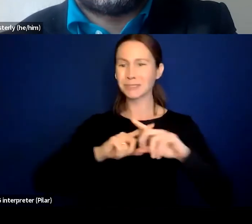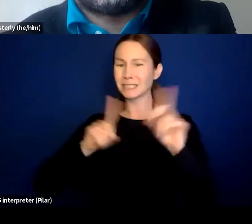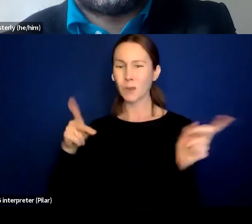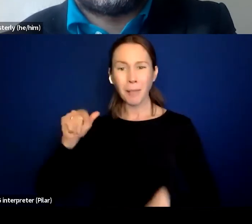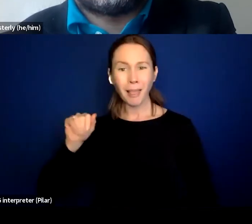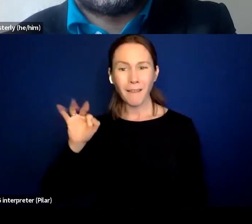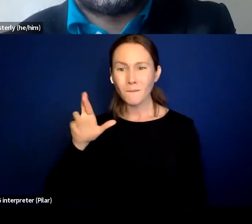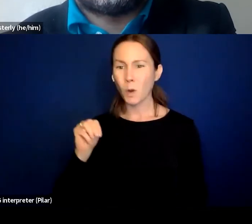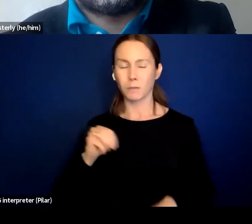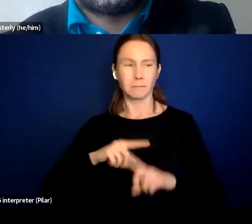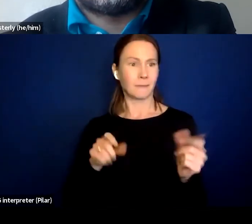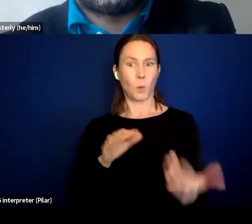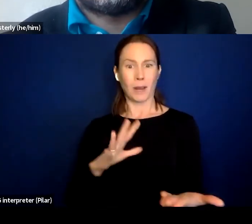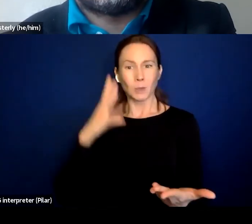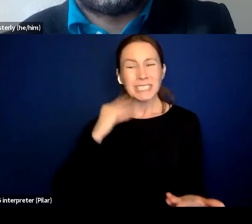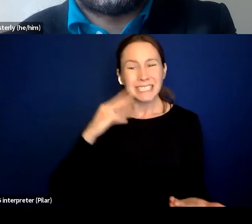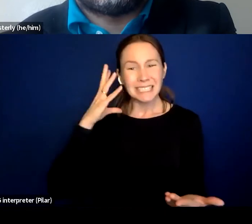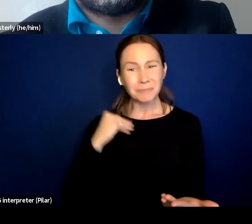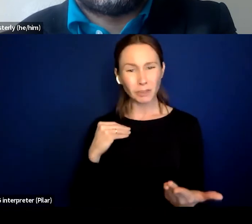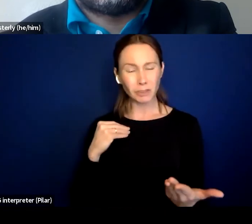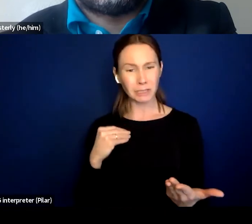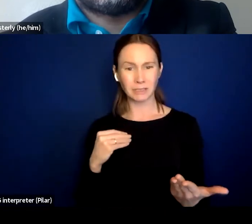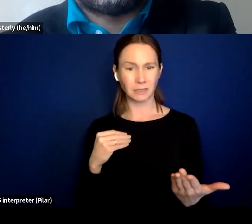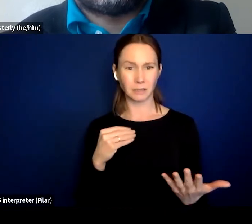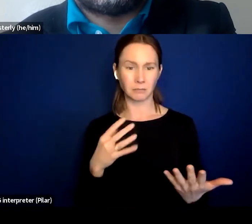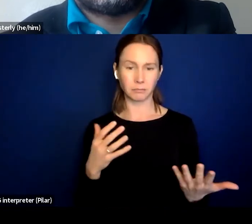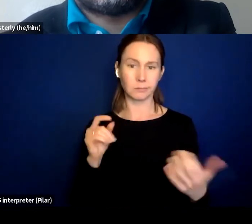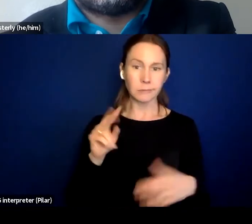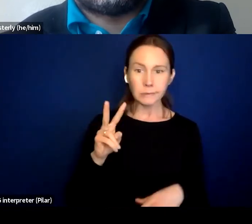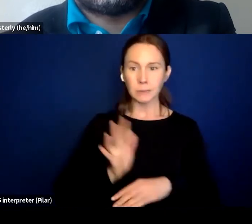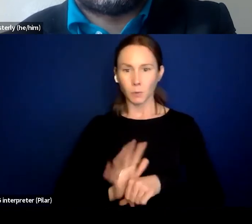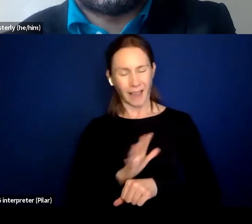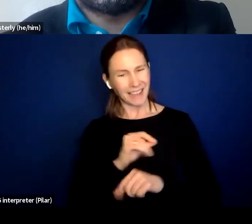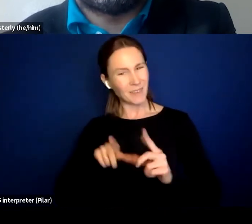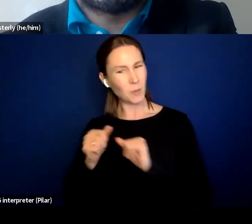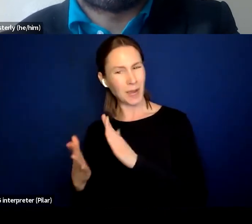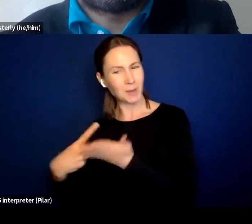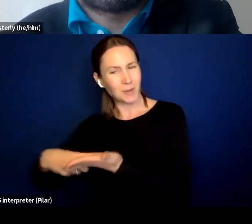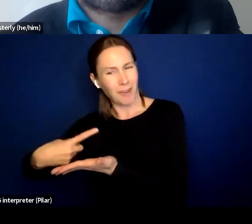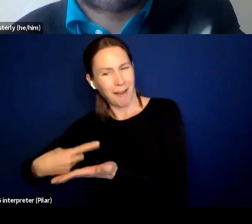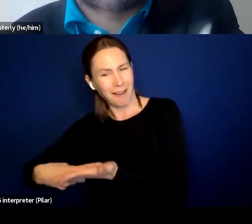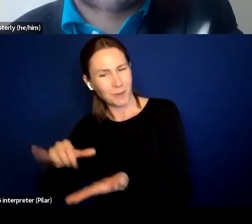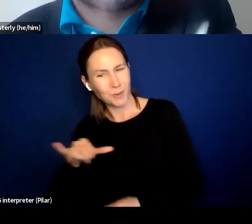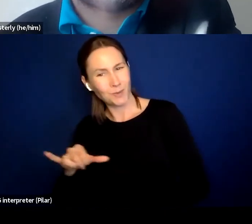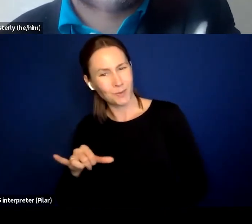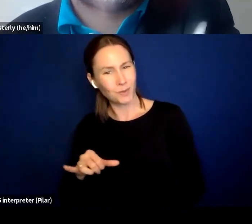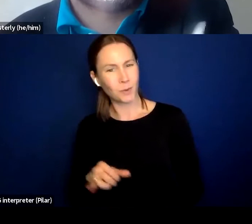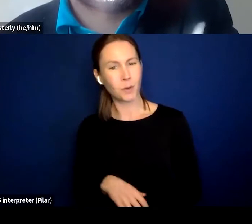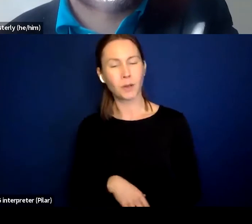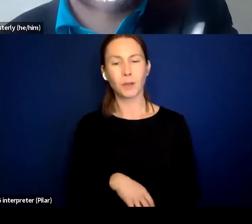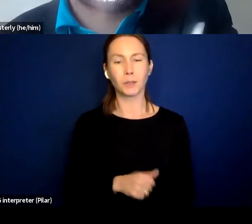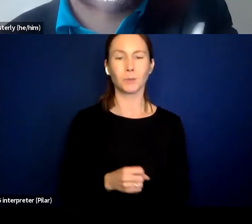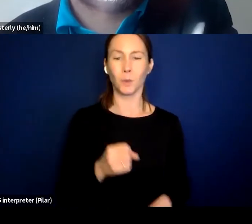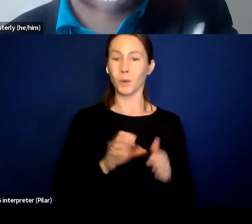to even experience content and to talk about it, right? And so they designed a